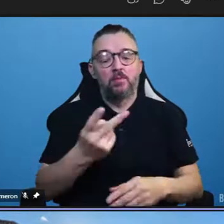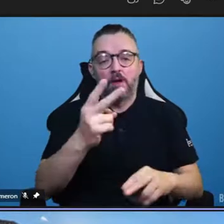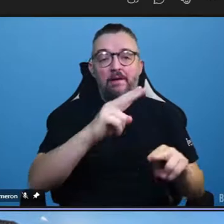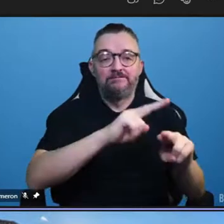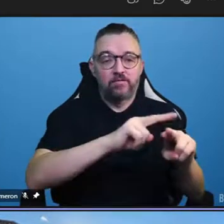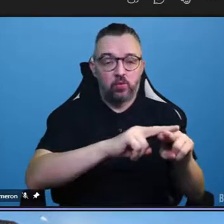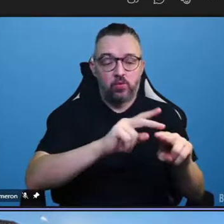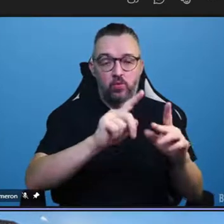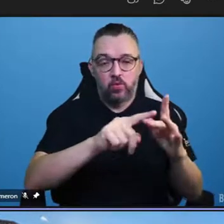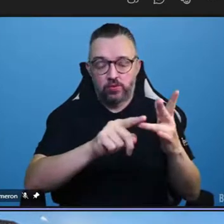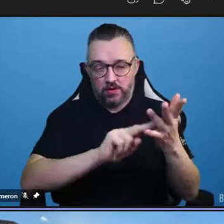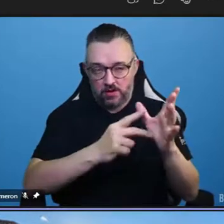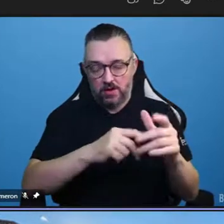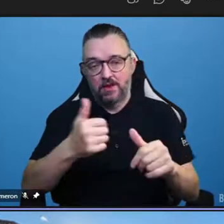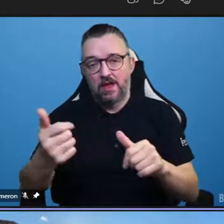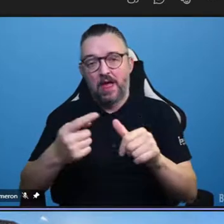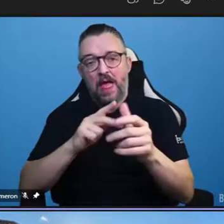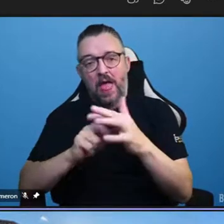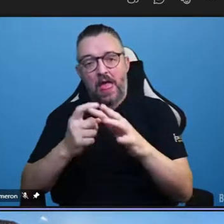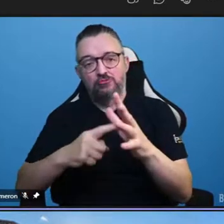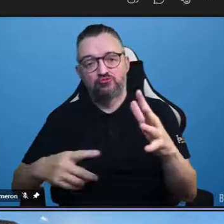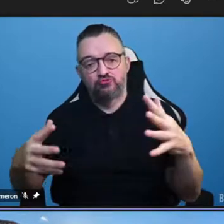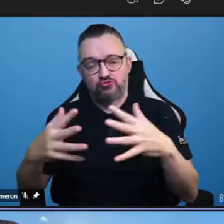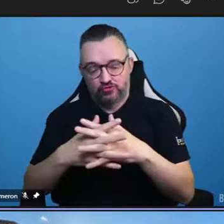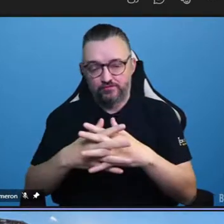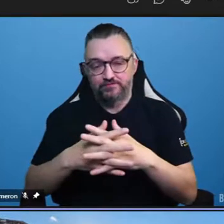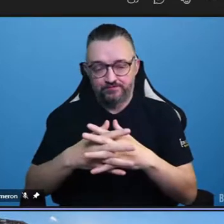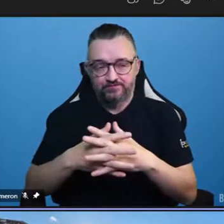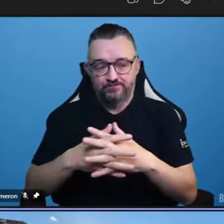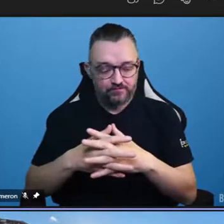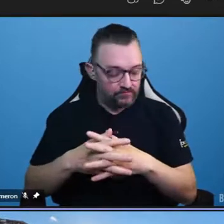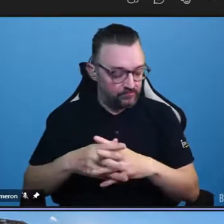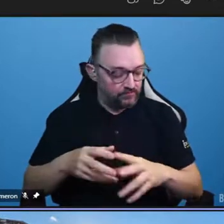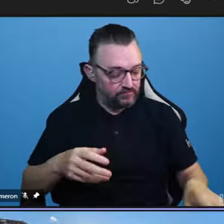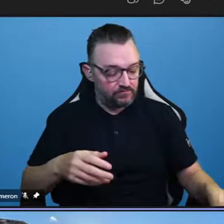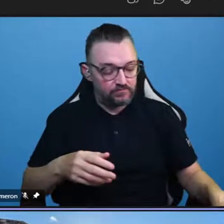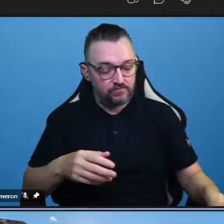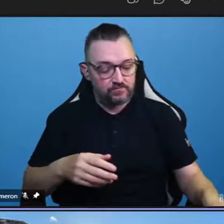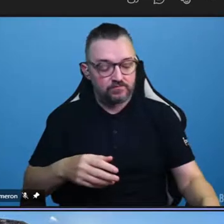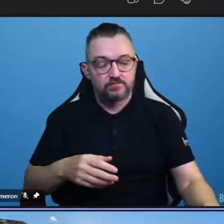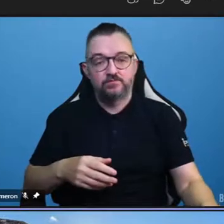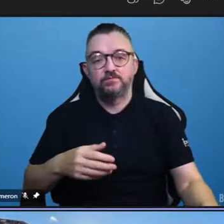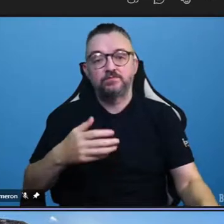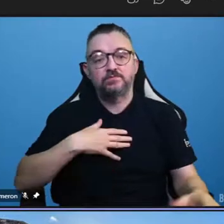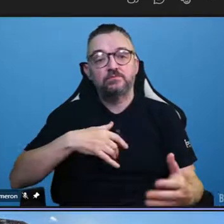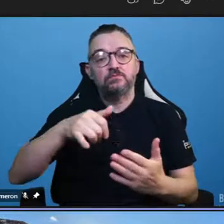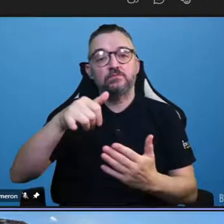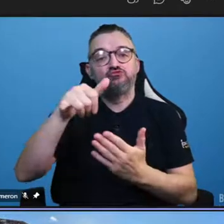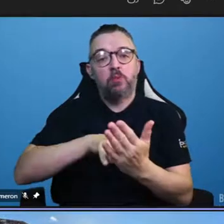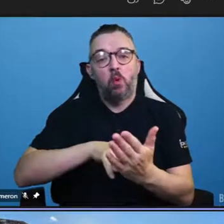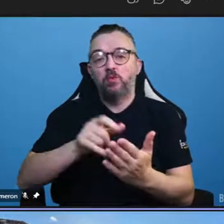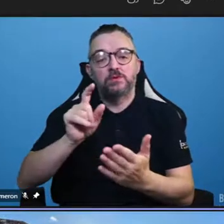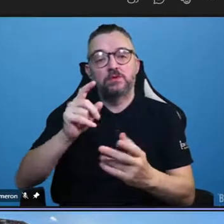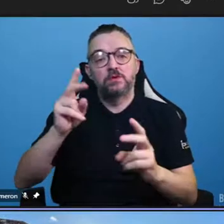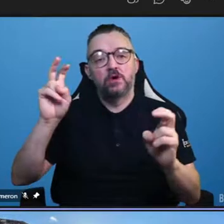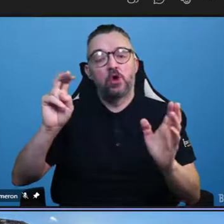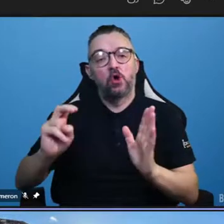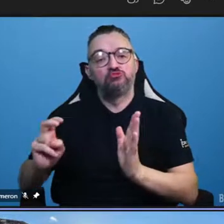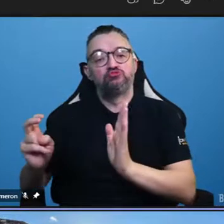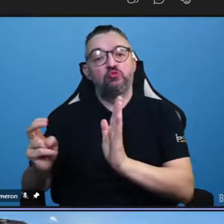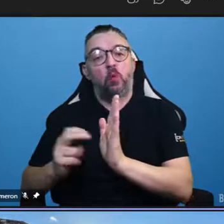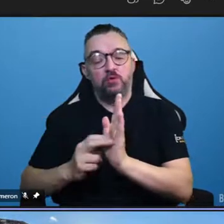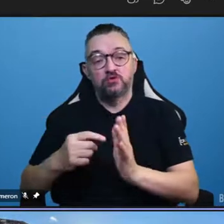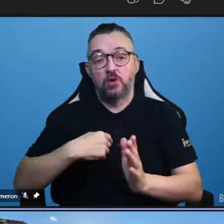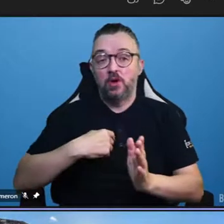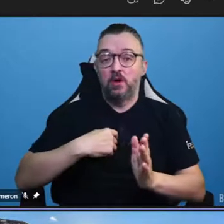Andrew. I just need the report to be noted. So I move that